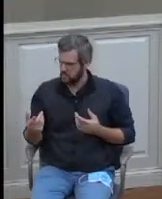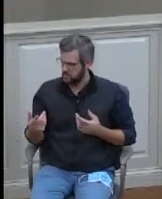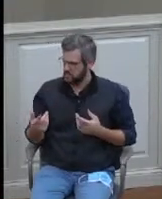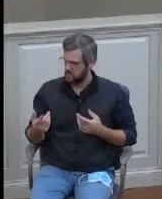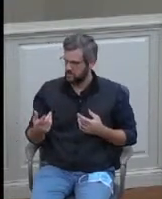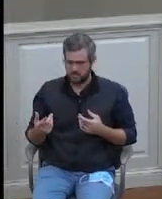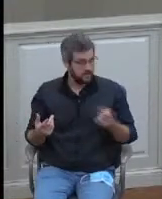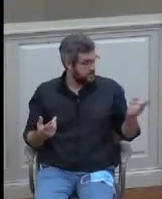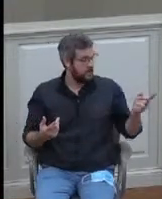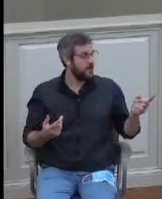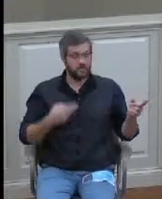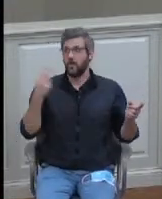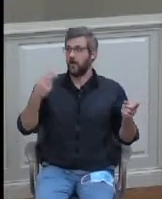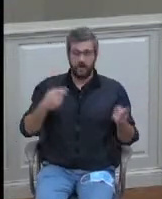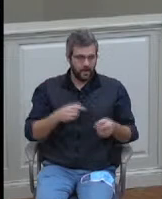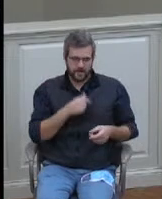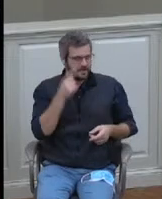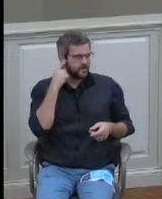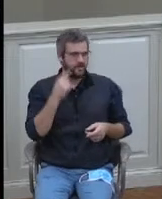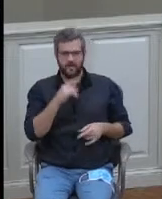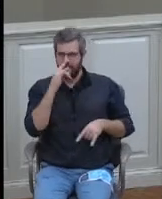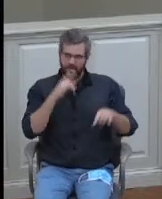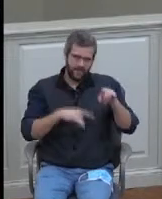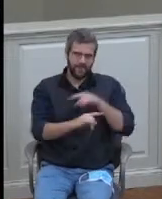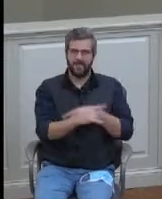me, didn't hear Mondays. You're tripping me up now.